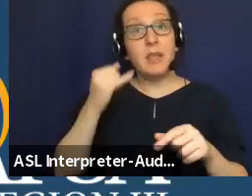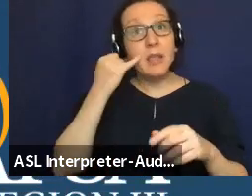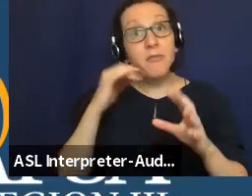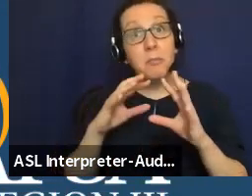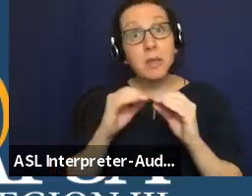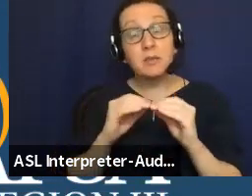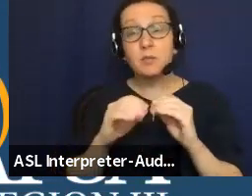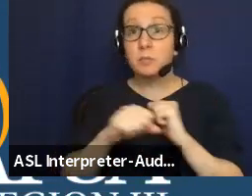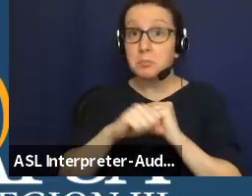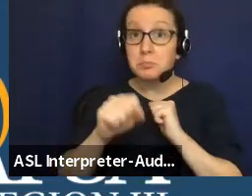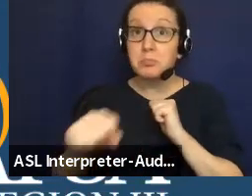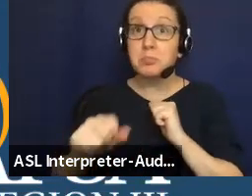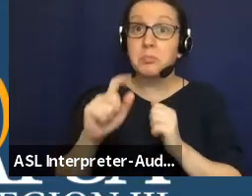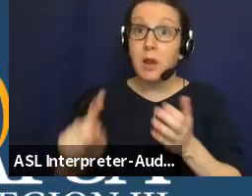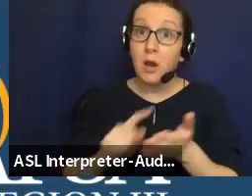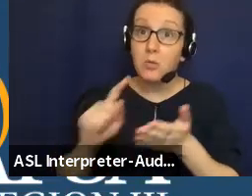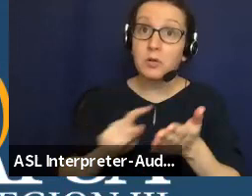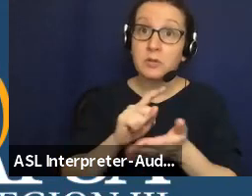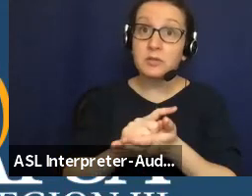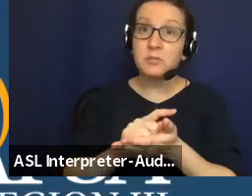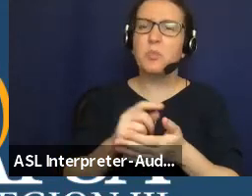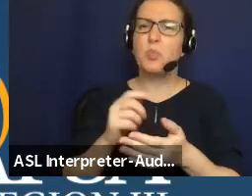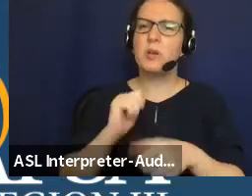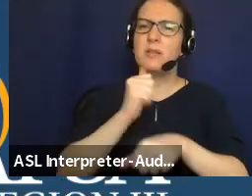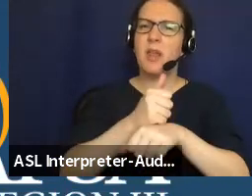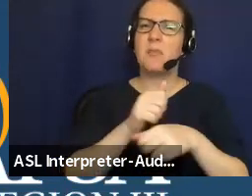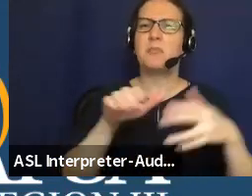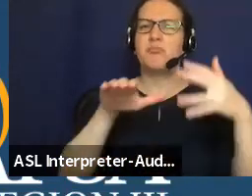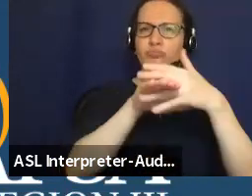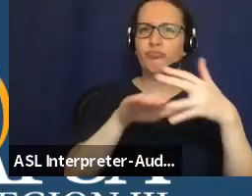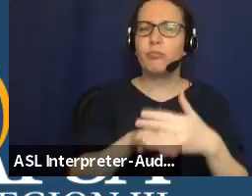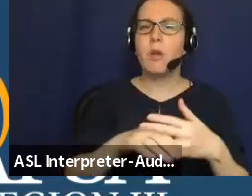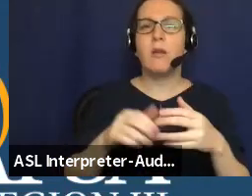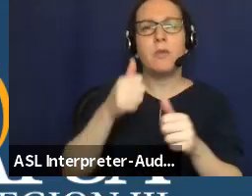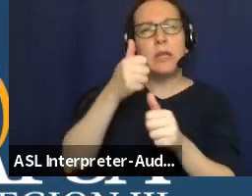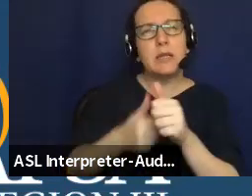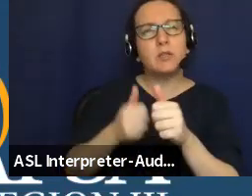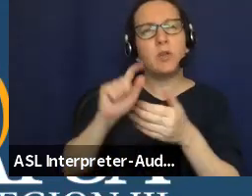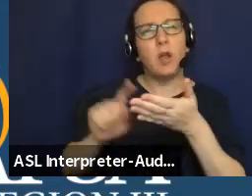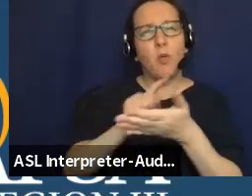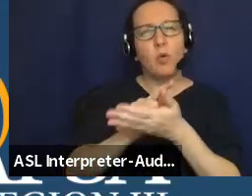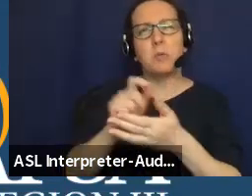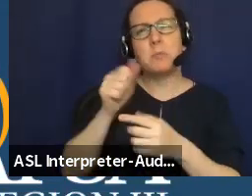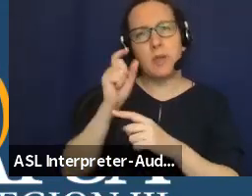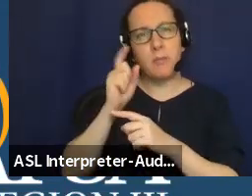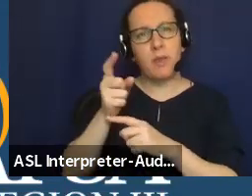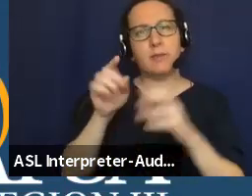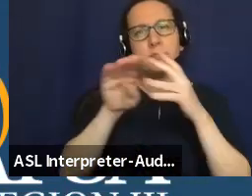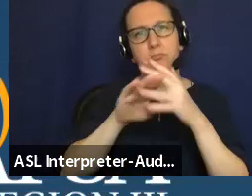numbers of hours, it's good to schedule breaks like 10 minutes for every hour, and that helping lessens